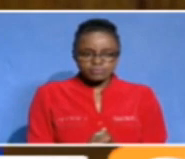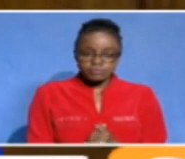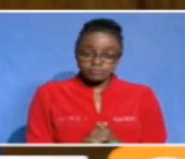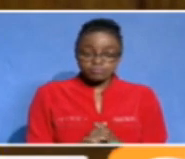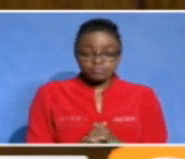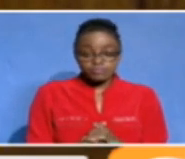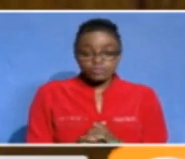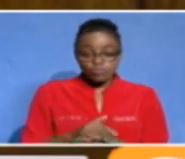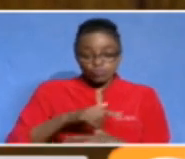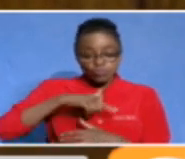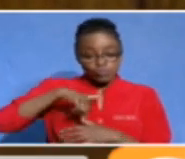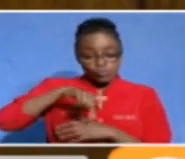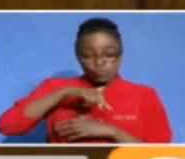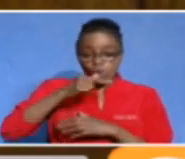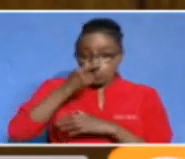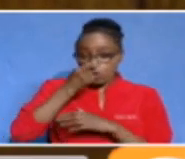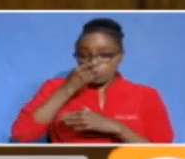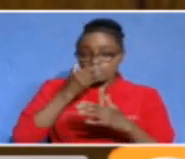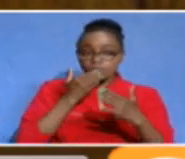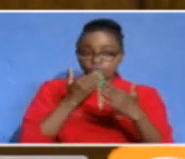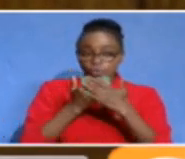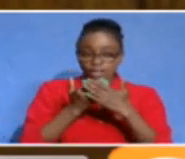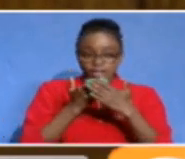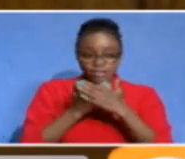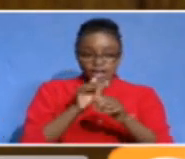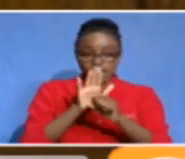We wish once again to thank